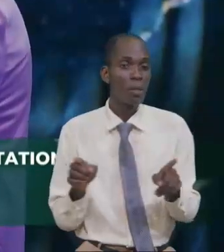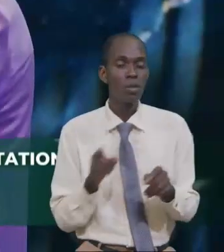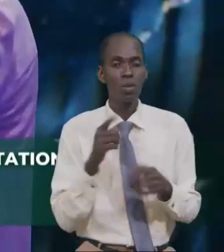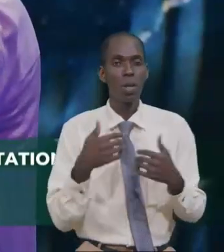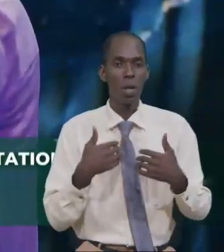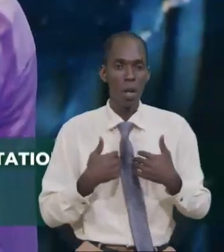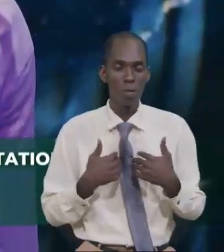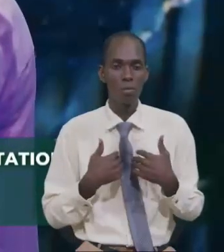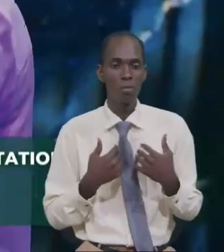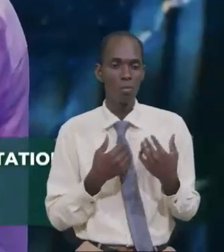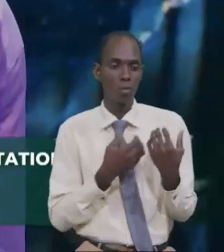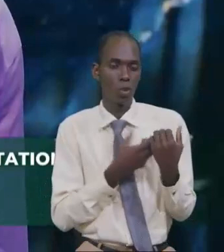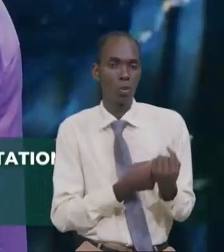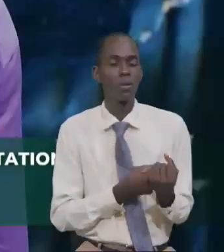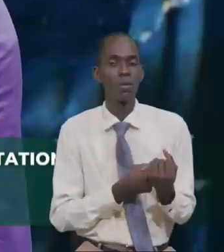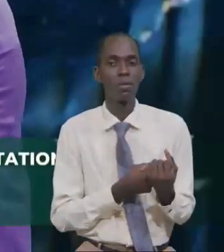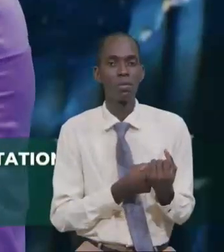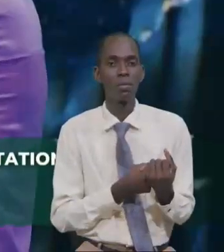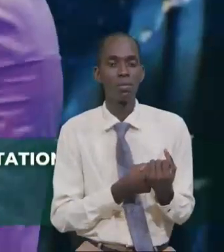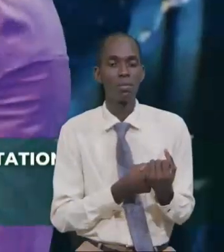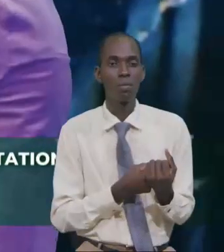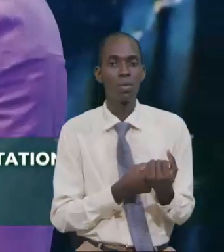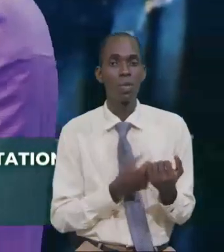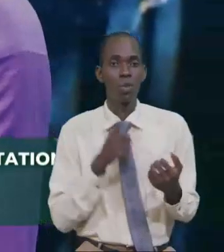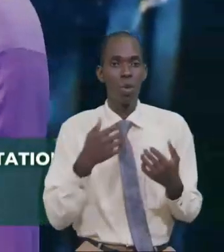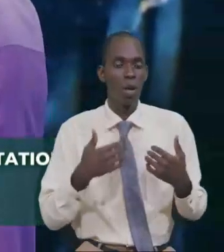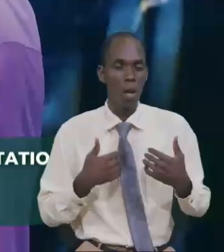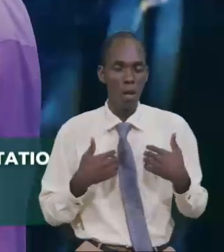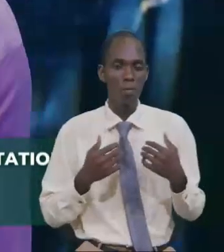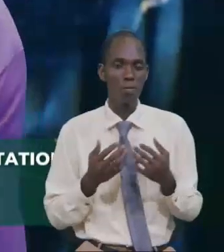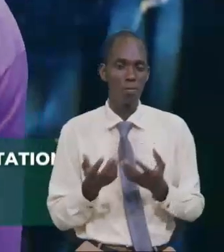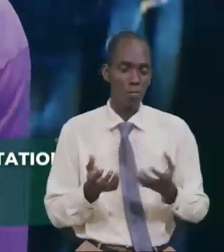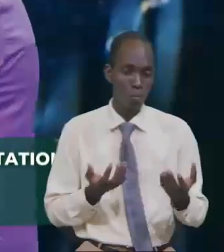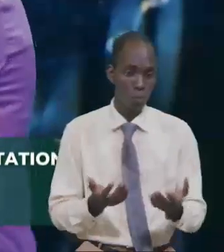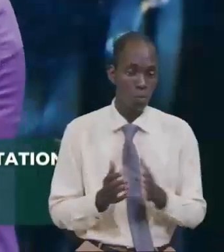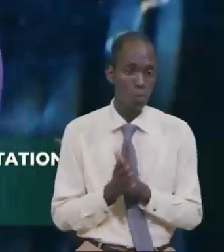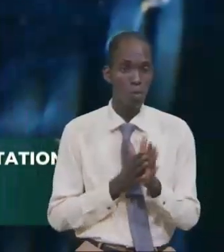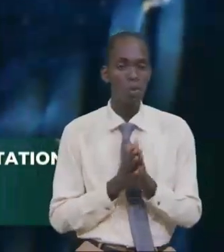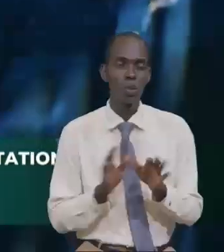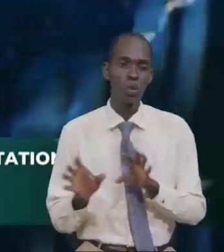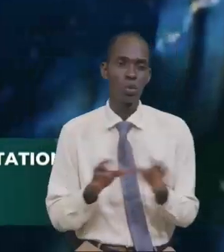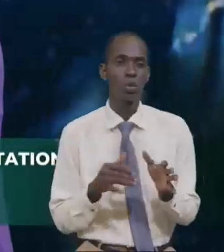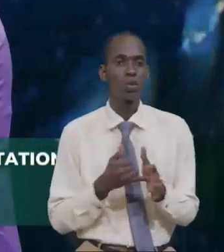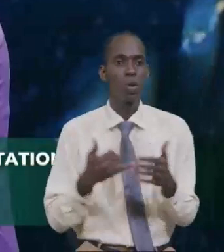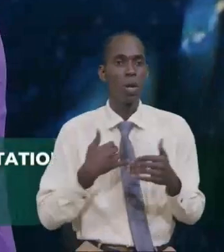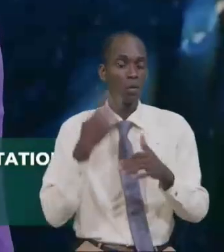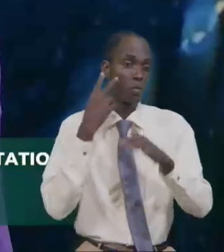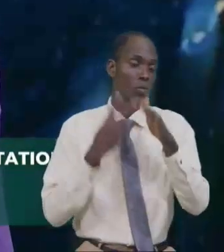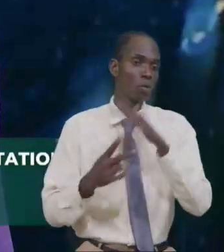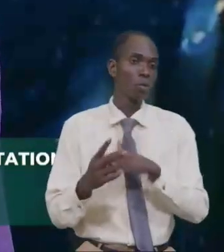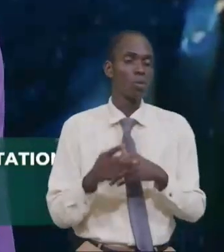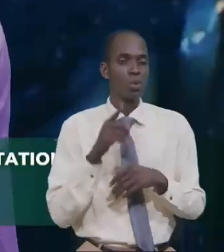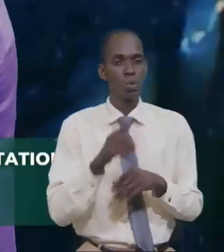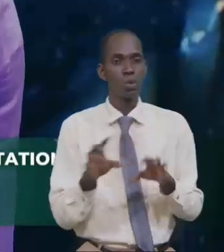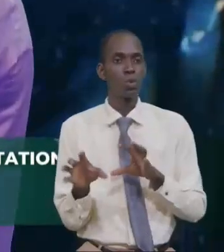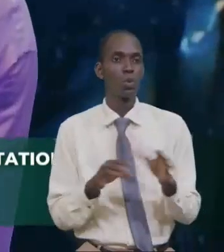have vision, you do. You have a great goal, you do. It depends on what